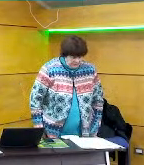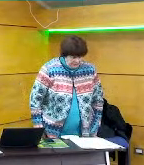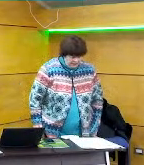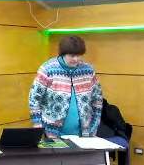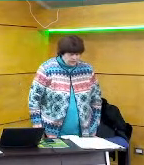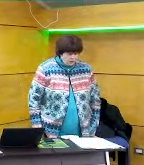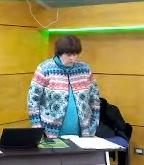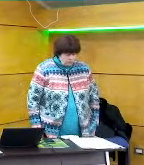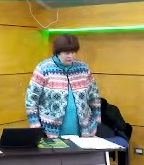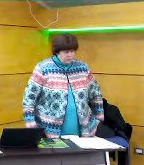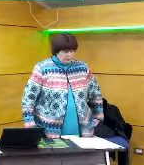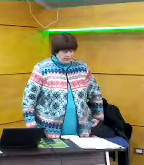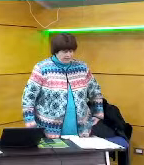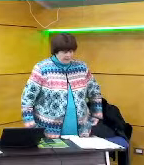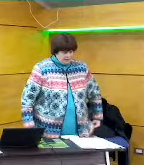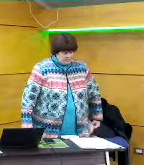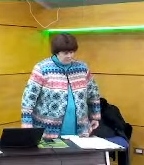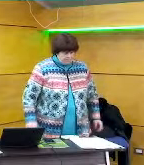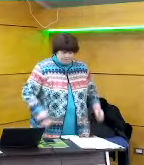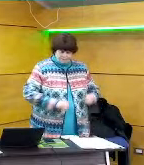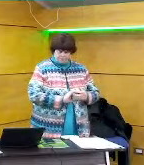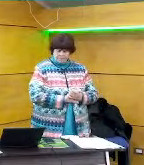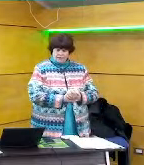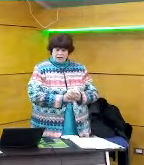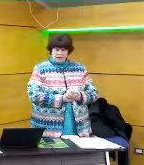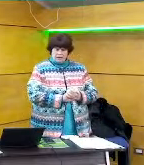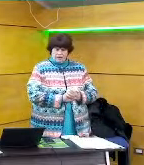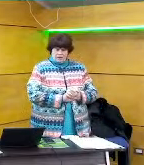So it's only when